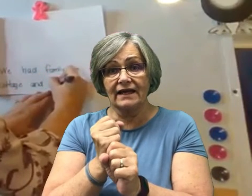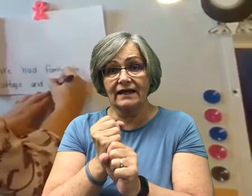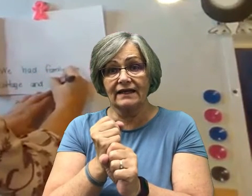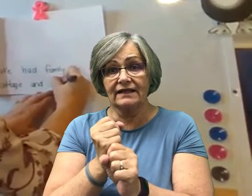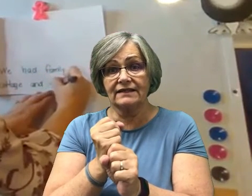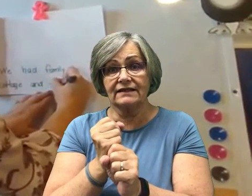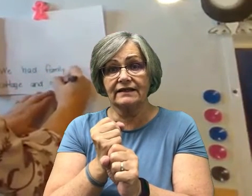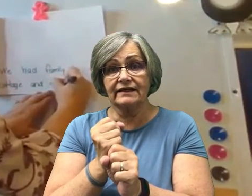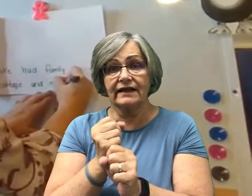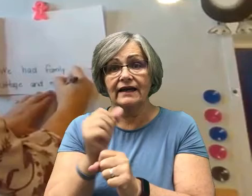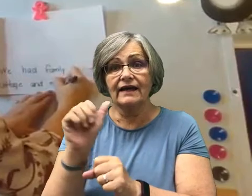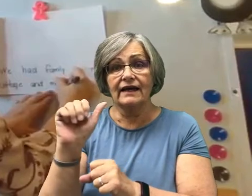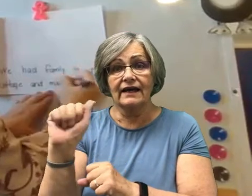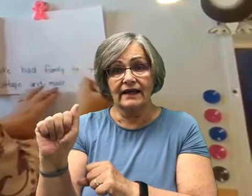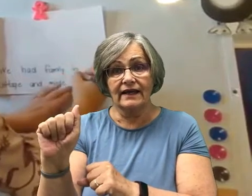made